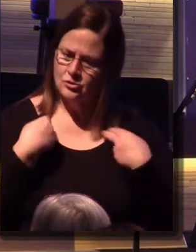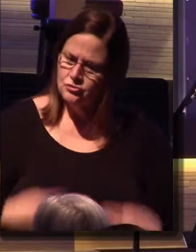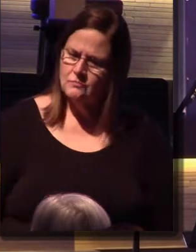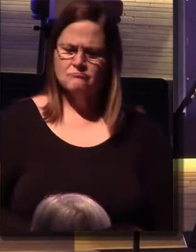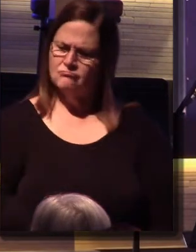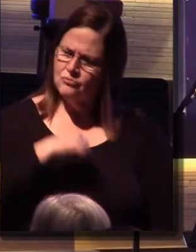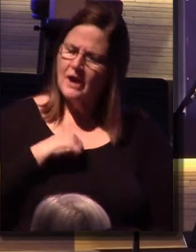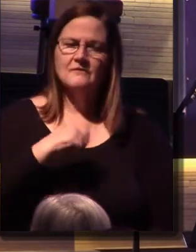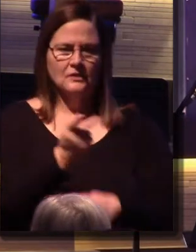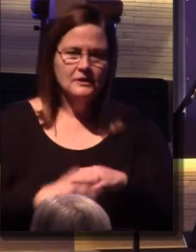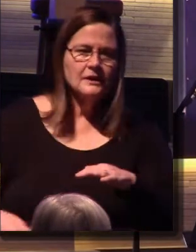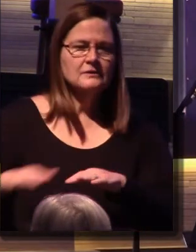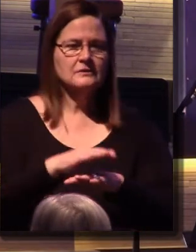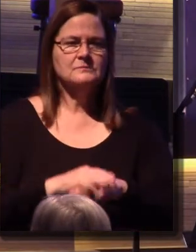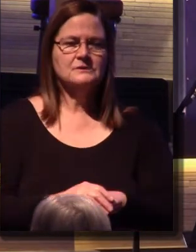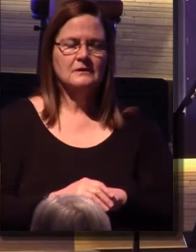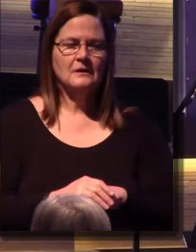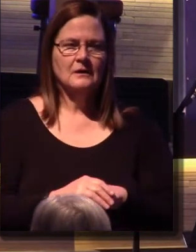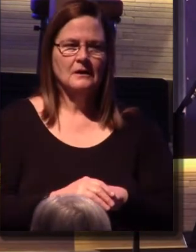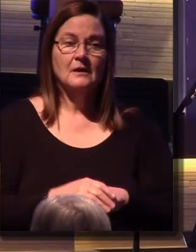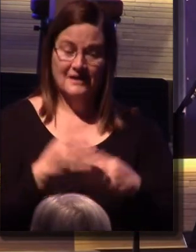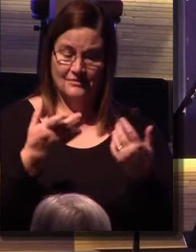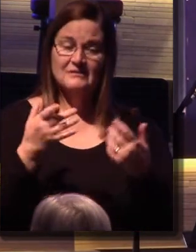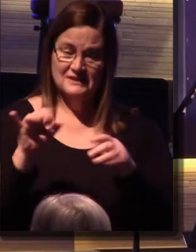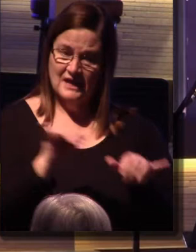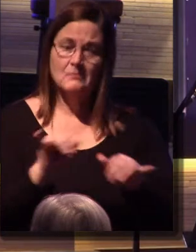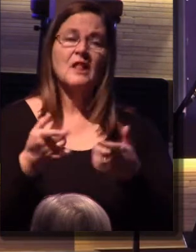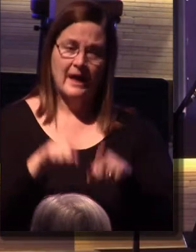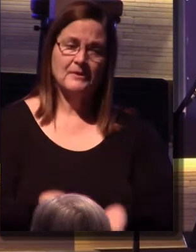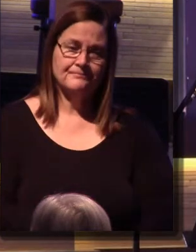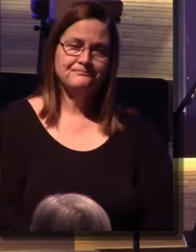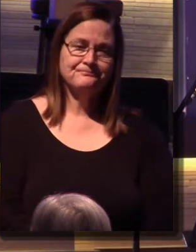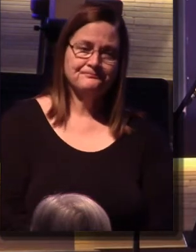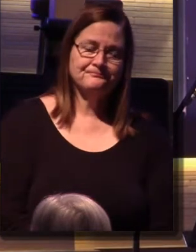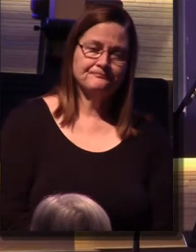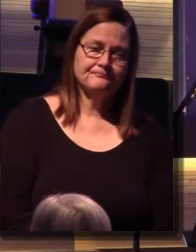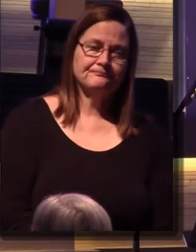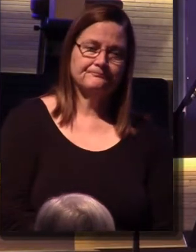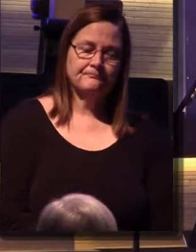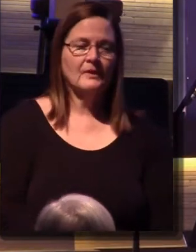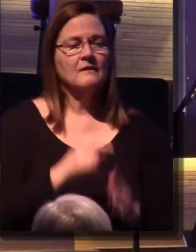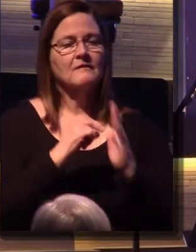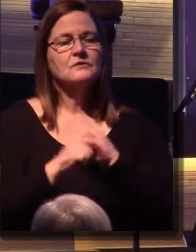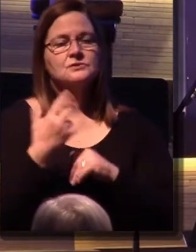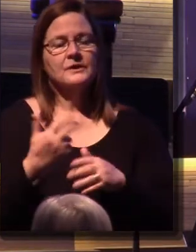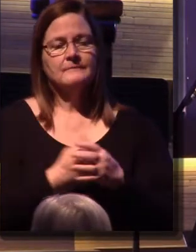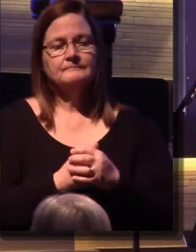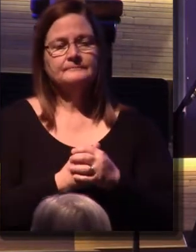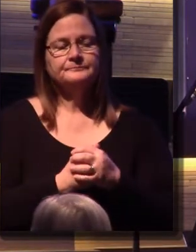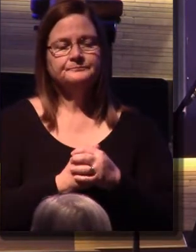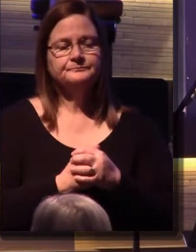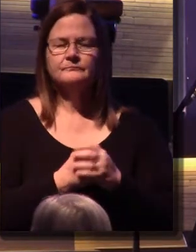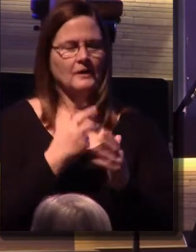human prideful kingdoms come under the judgment of God eventually. Look at verse